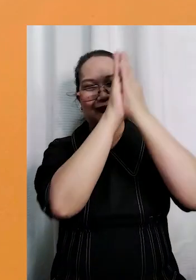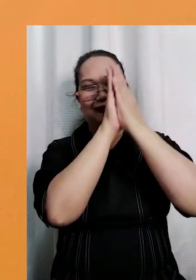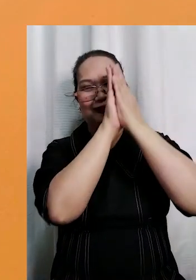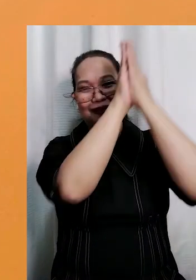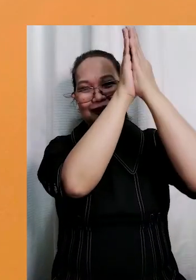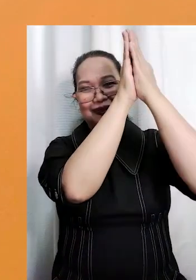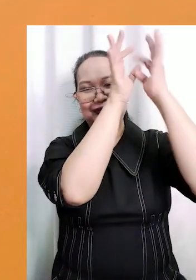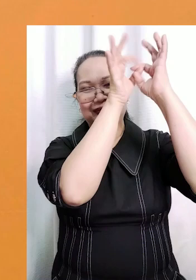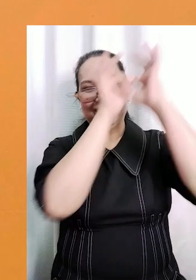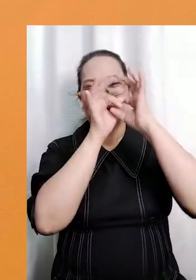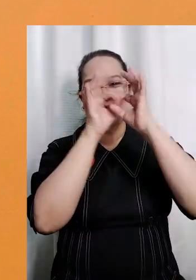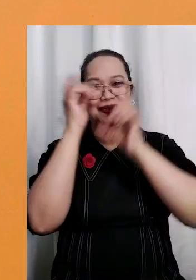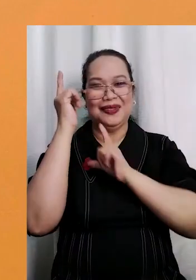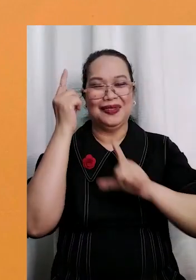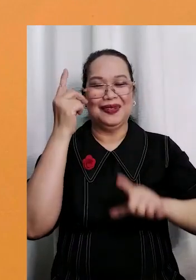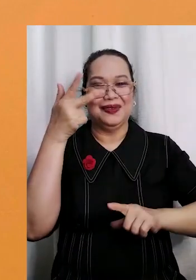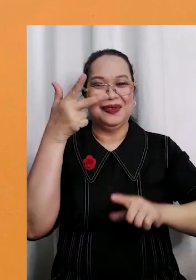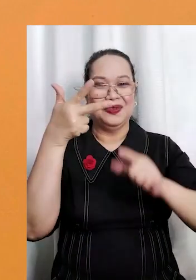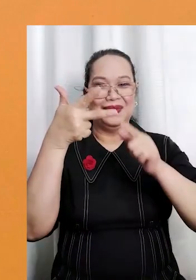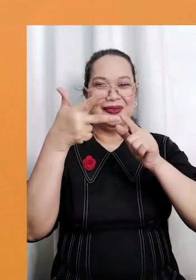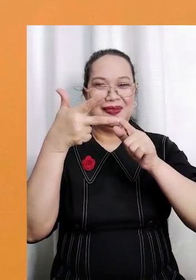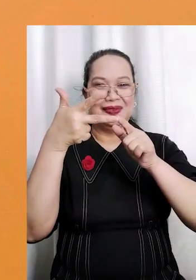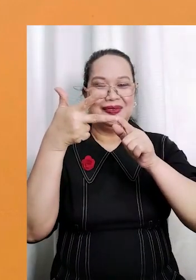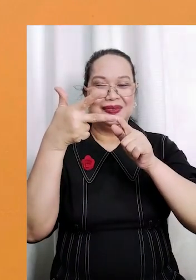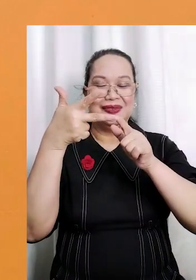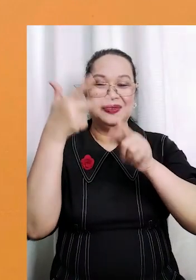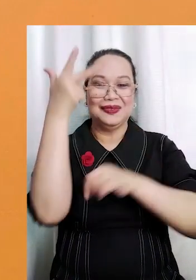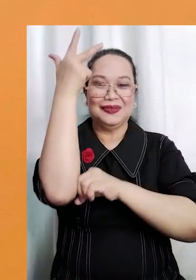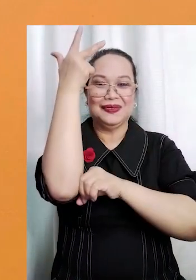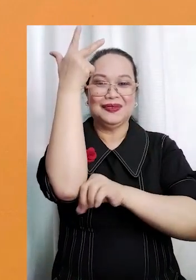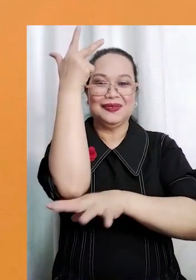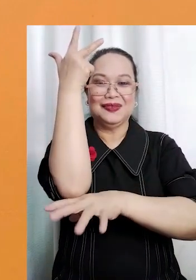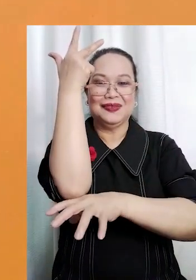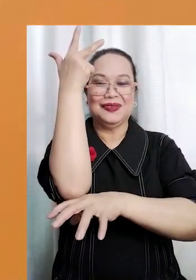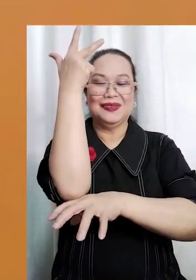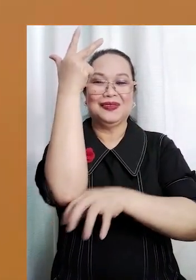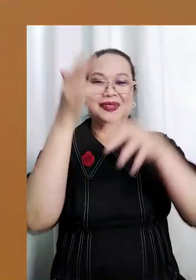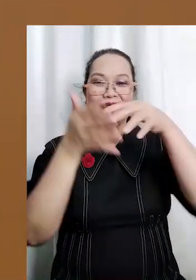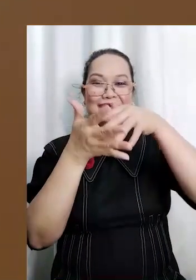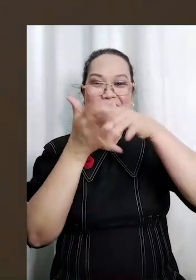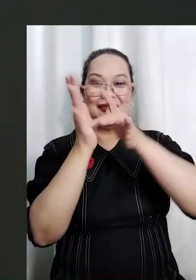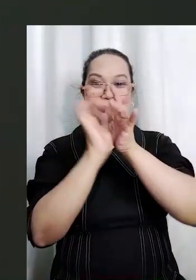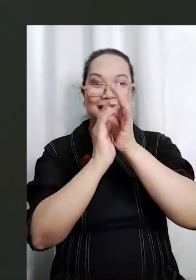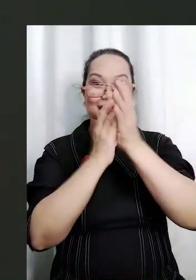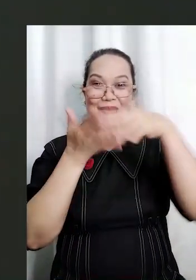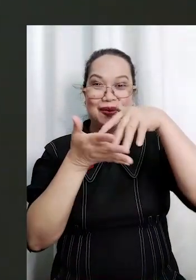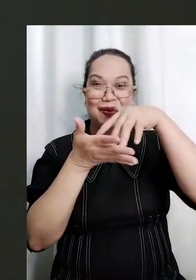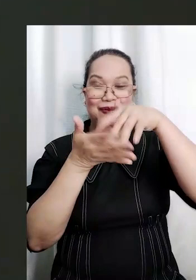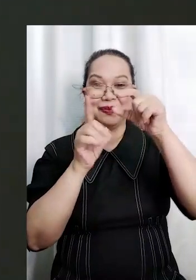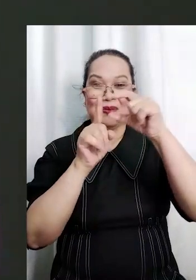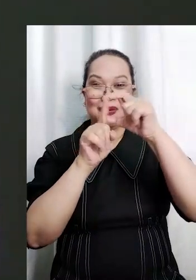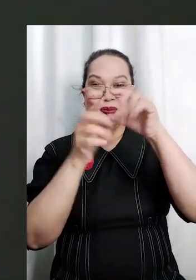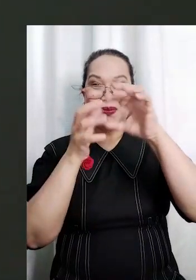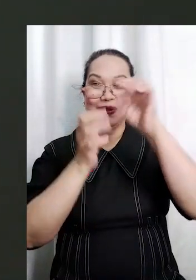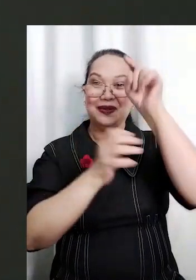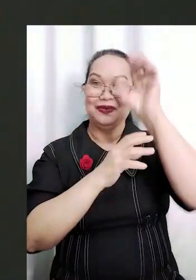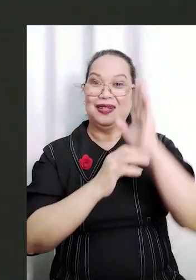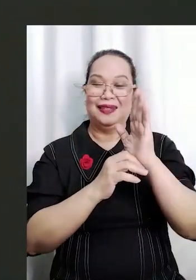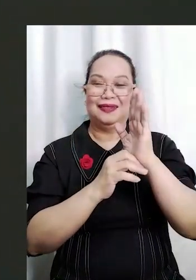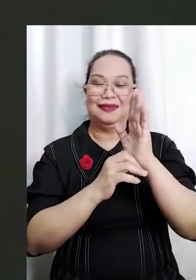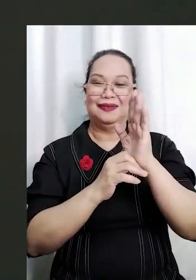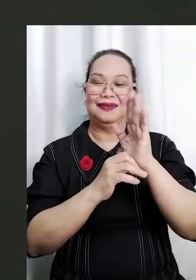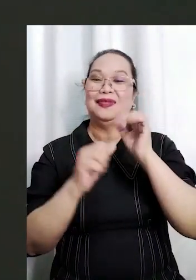Lord. And number 3, be rooted in the Word and in the truth of the Word of